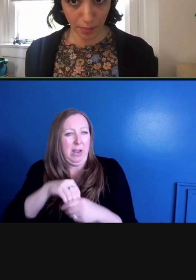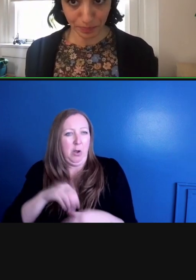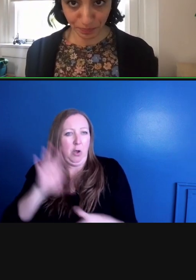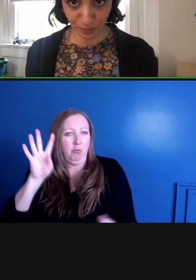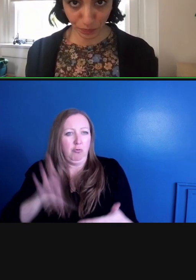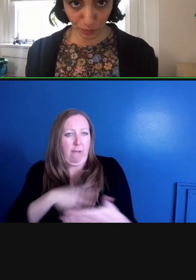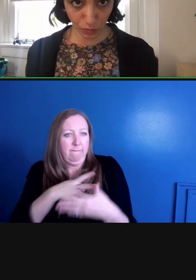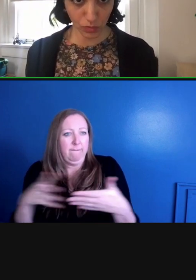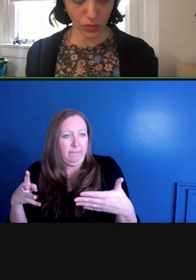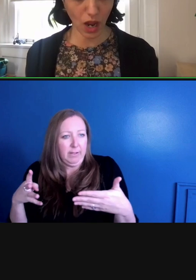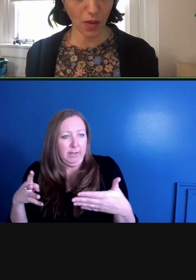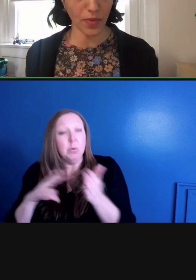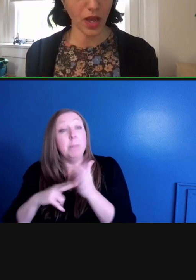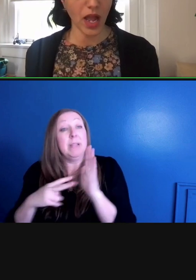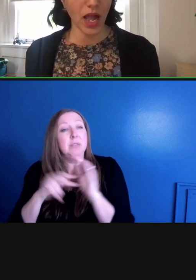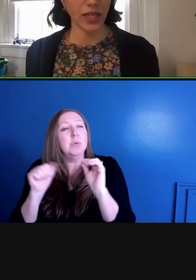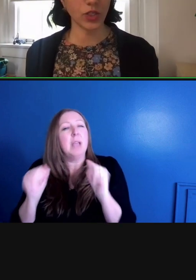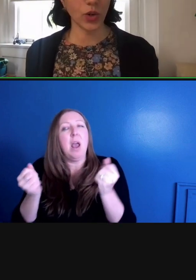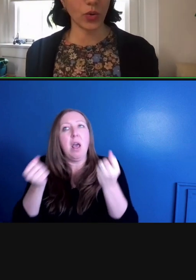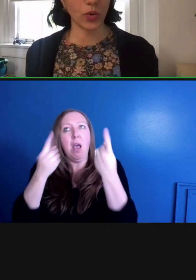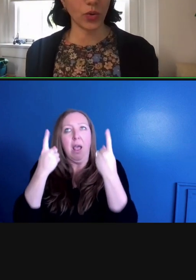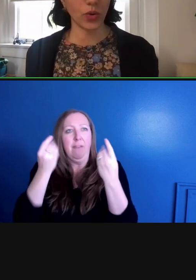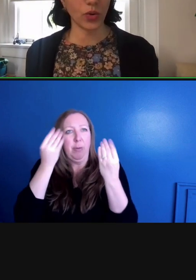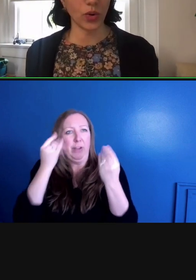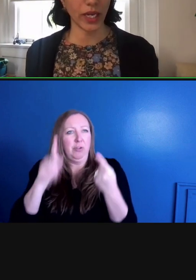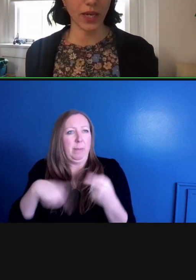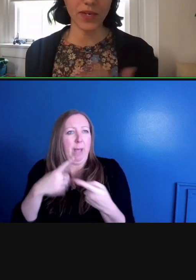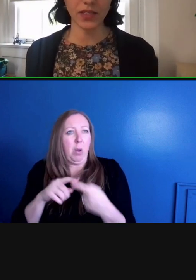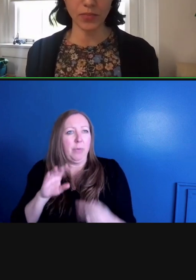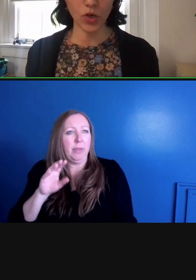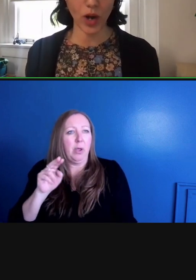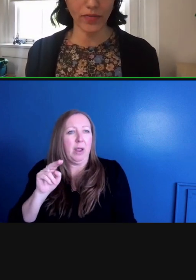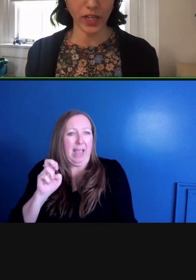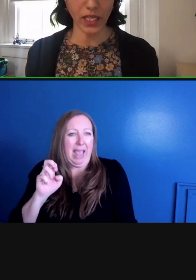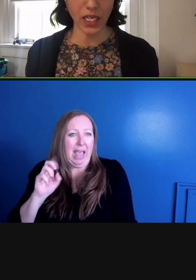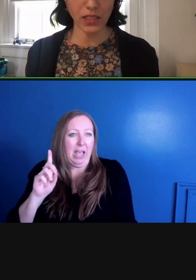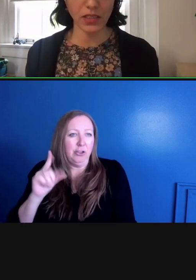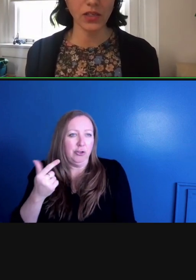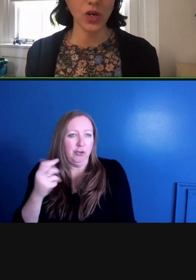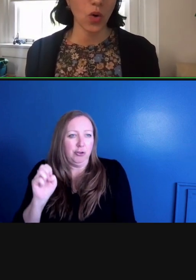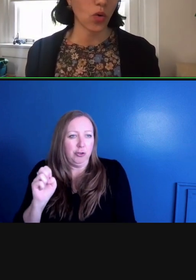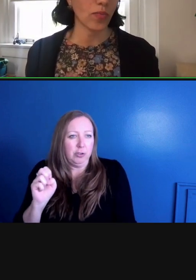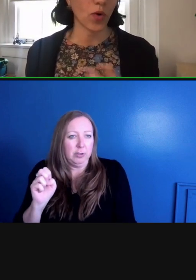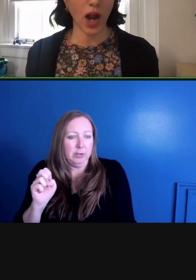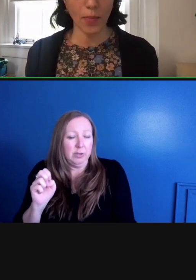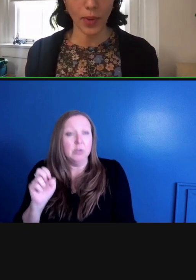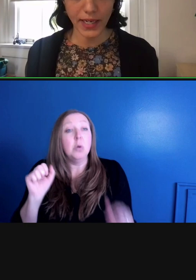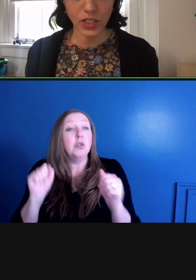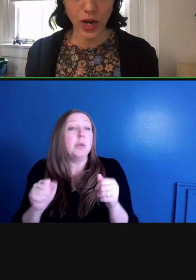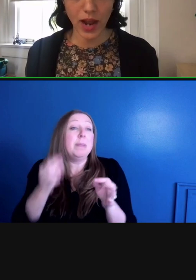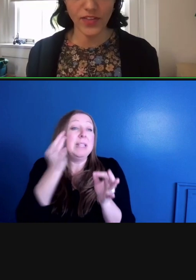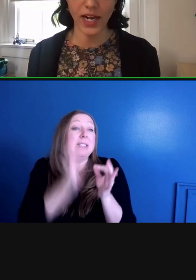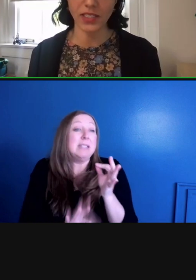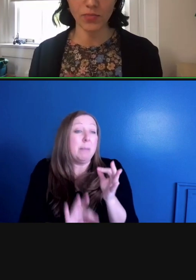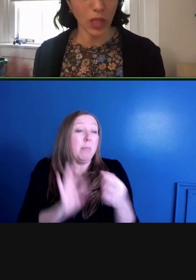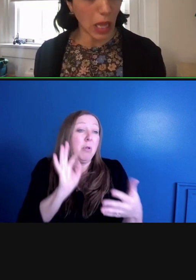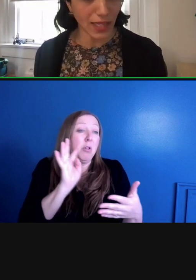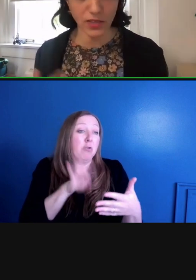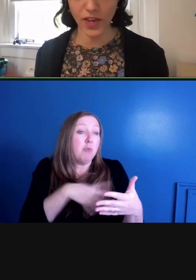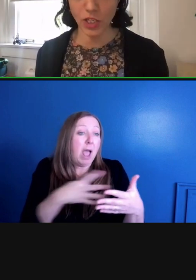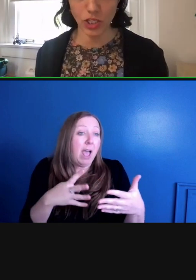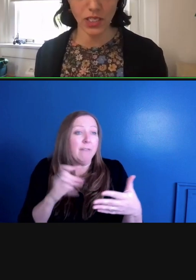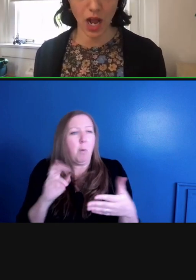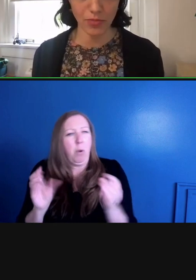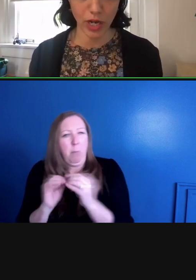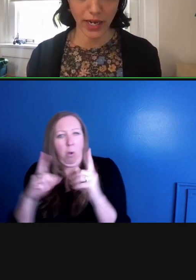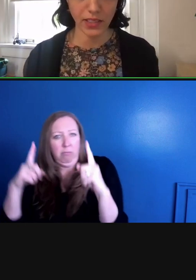between them. And so it can be a simple graph like this, or a more complex graph that has